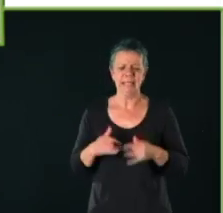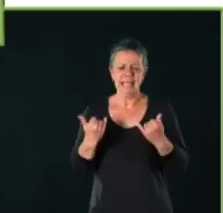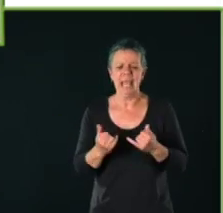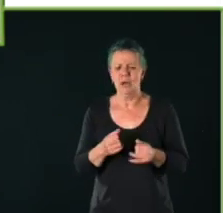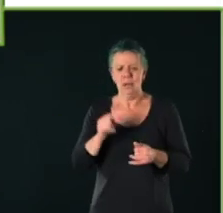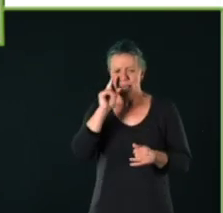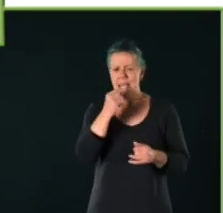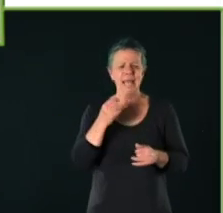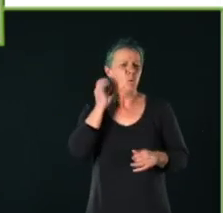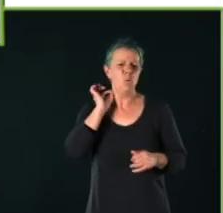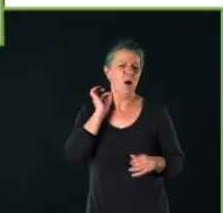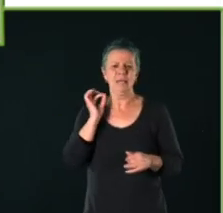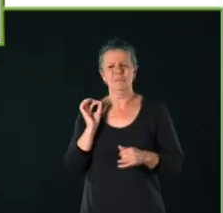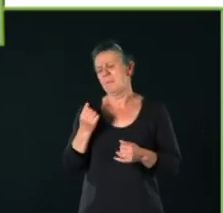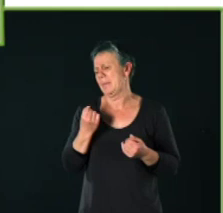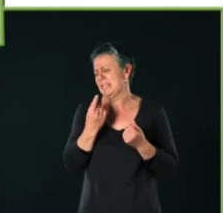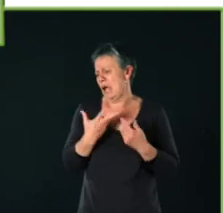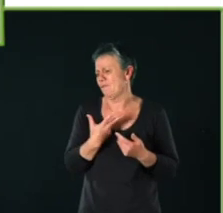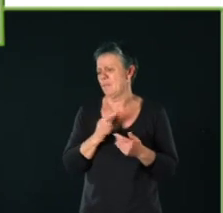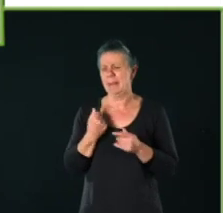wear white on my wedding day now, so I only admire the picture.